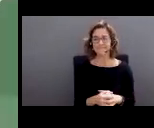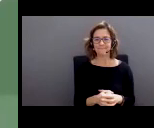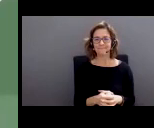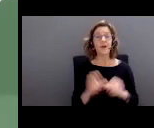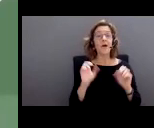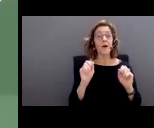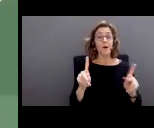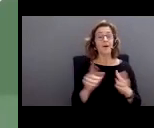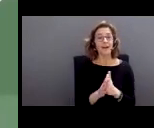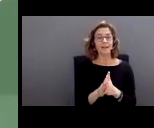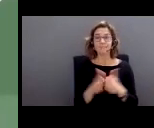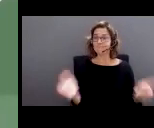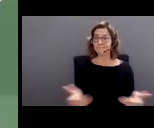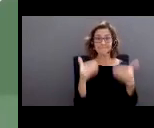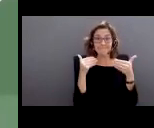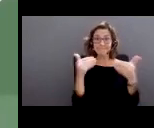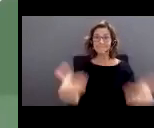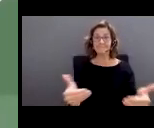Okay, so here we go.